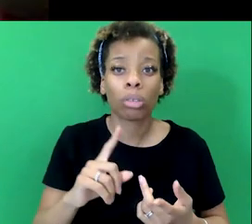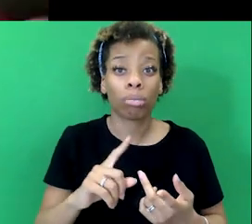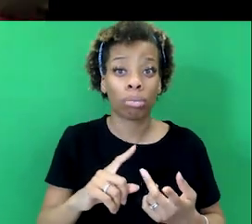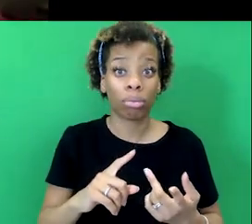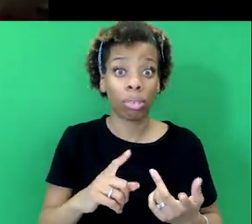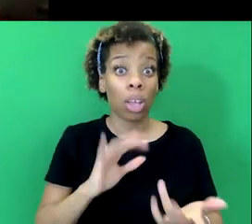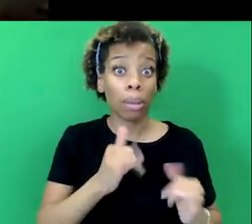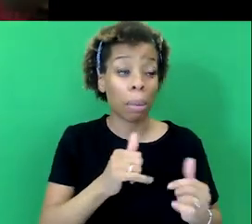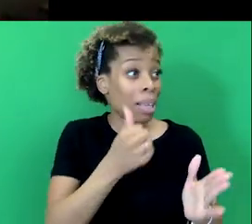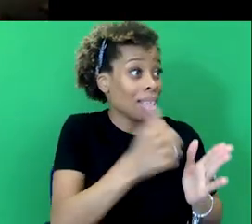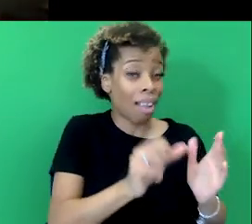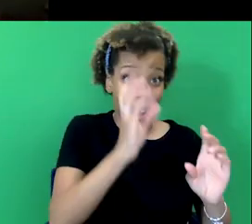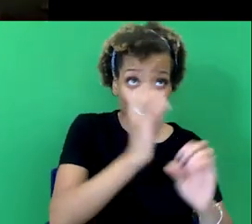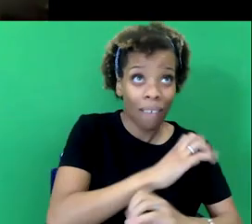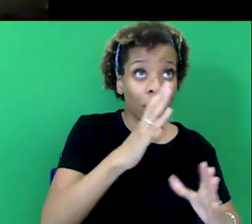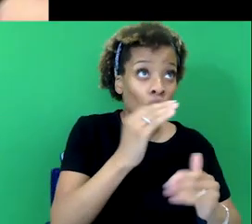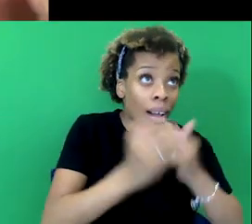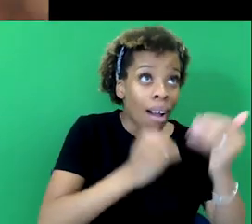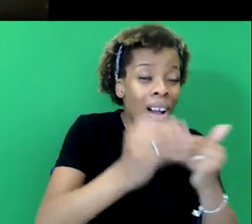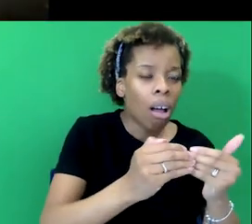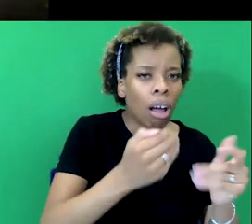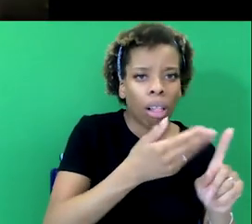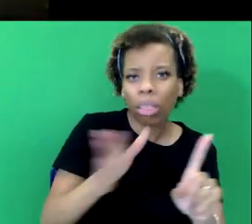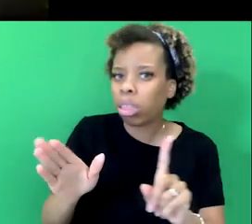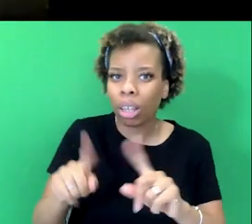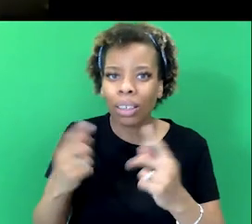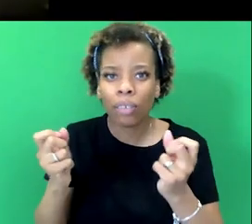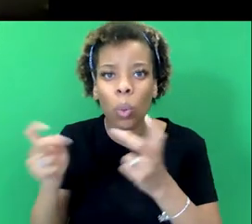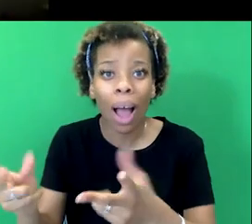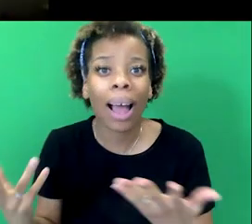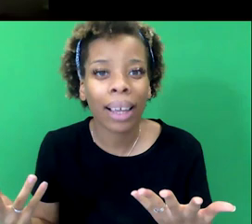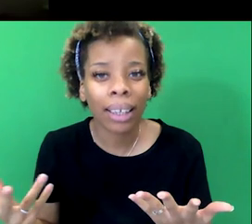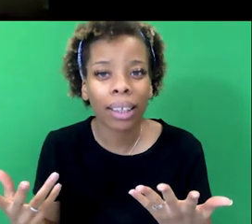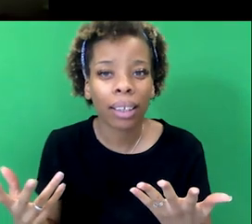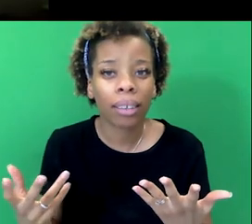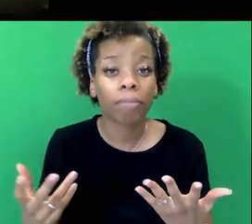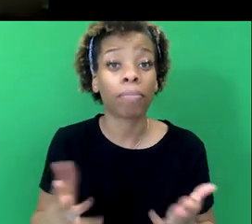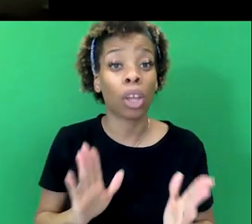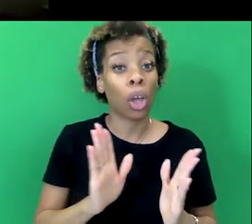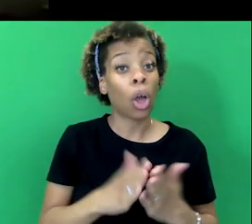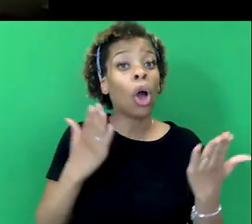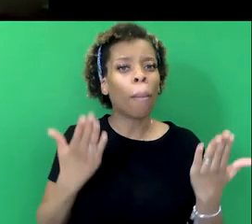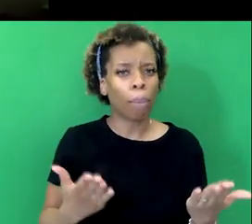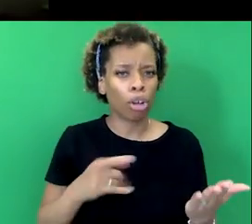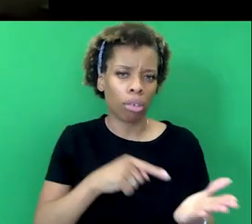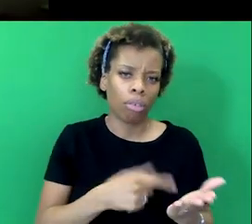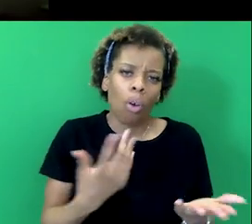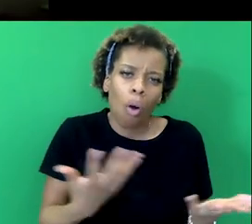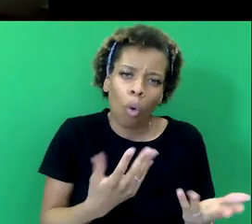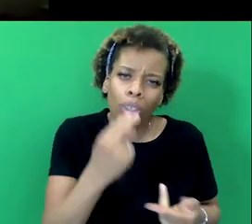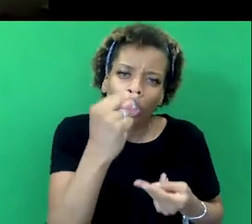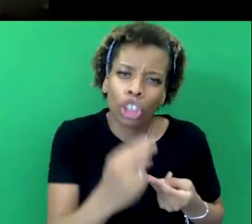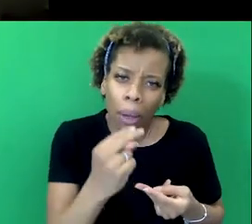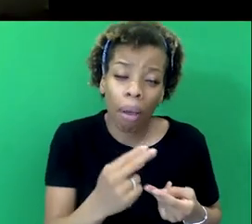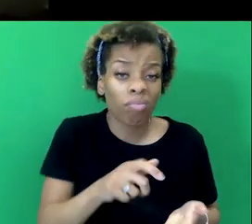and in some cases that's always for the better. And the difference then with books, when if you write a book, obviously it's a much cheaper thing, you can